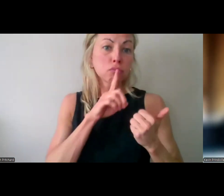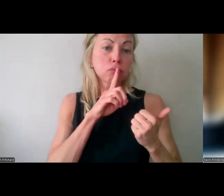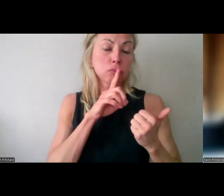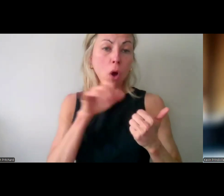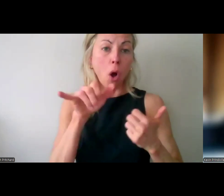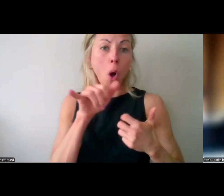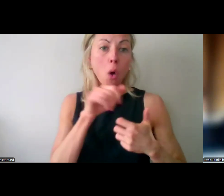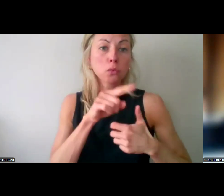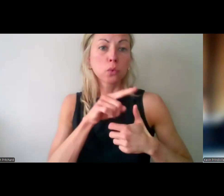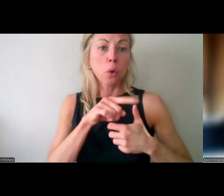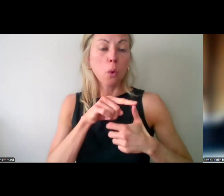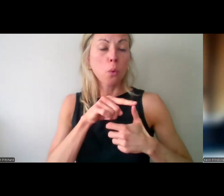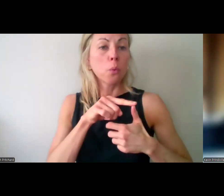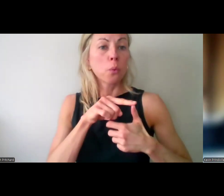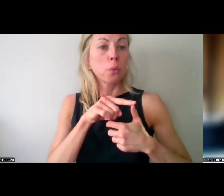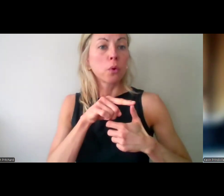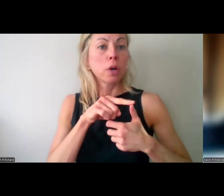a